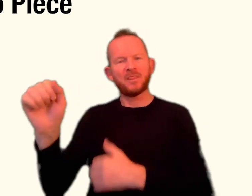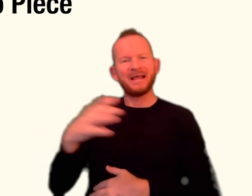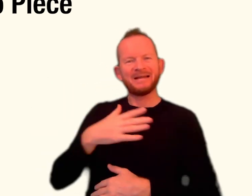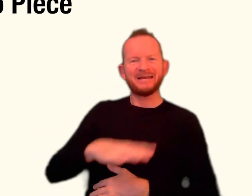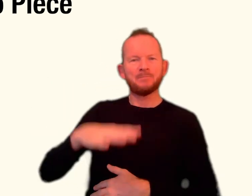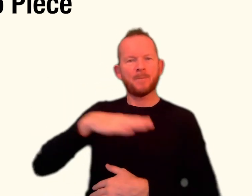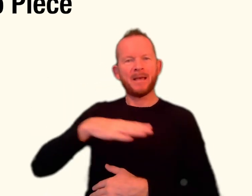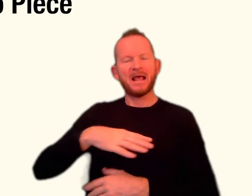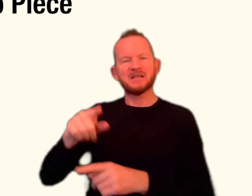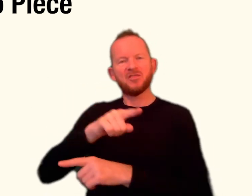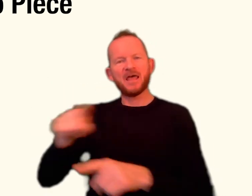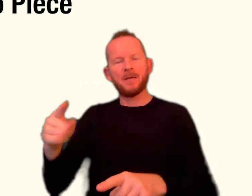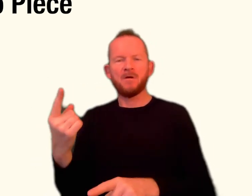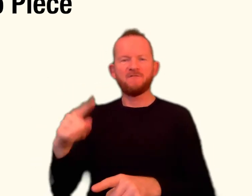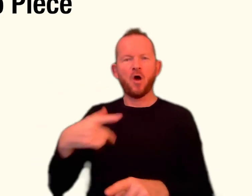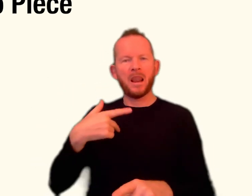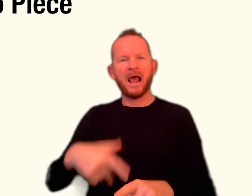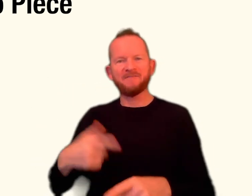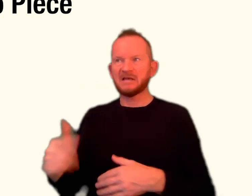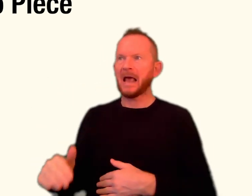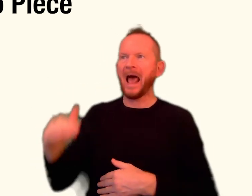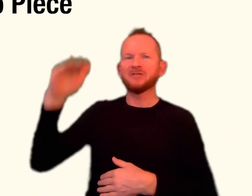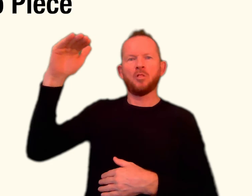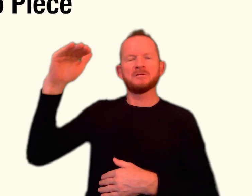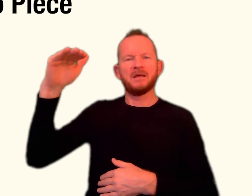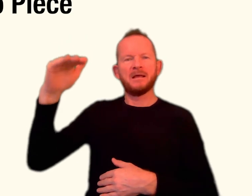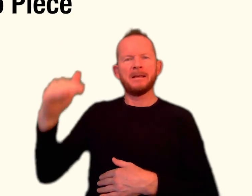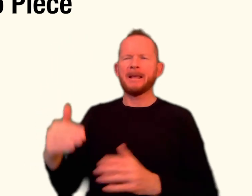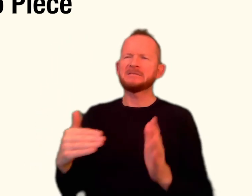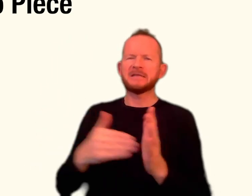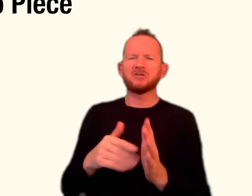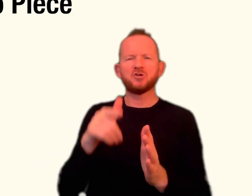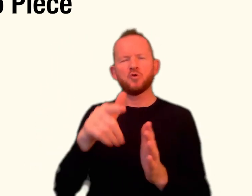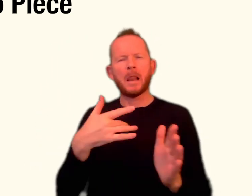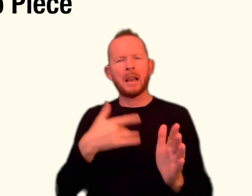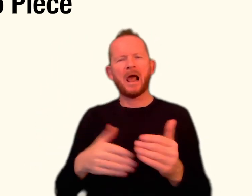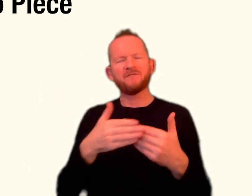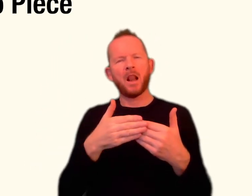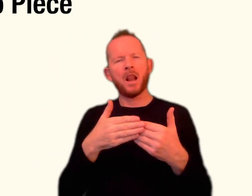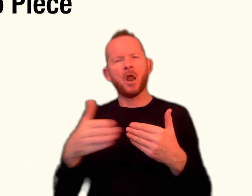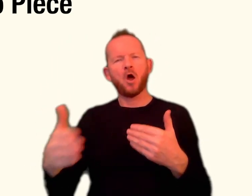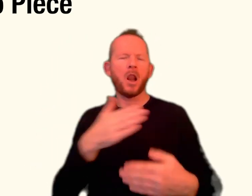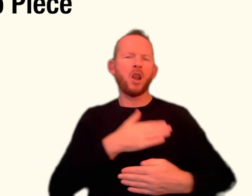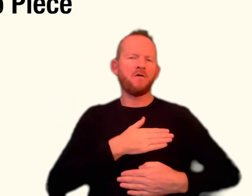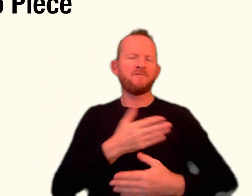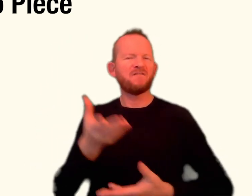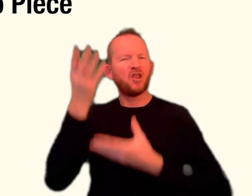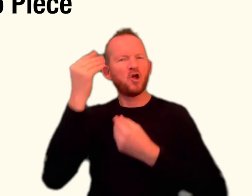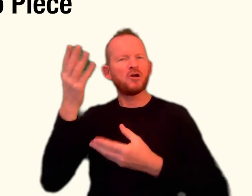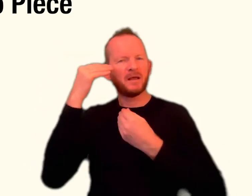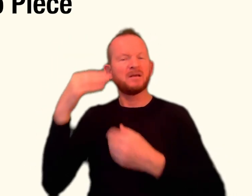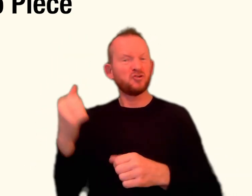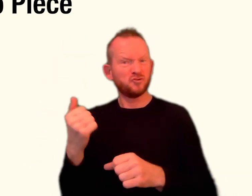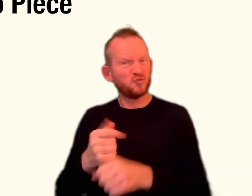that prepares them for life as an adult, that instills in you that sort of lifelong love of learning, as it should